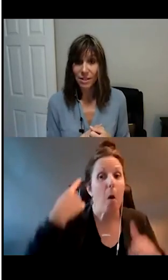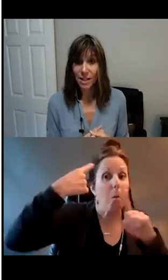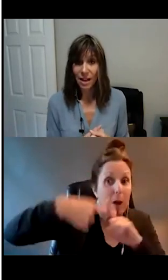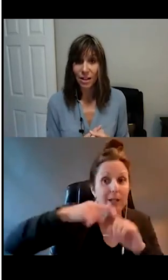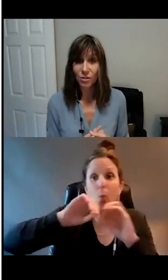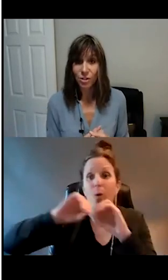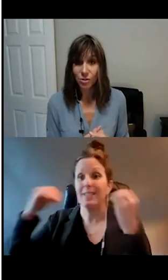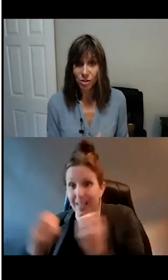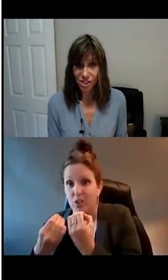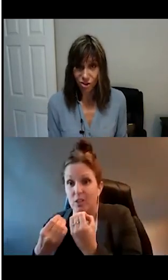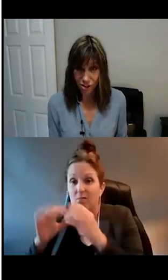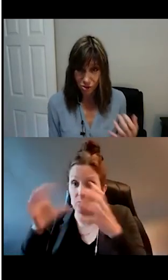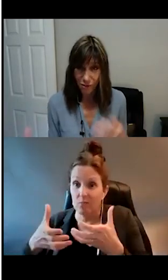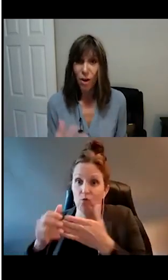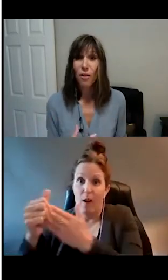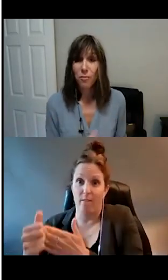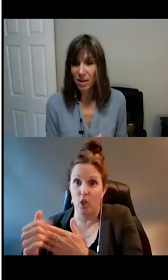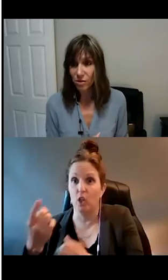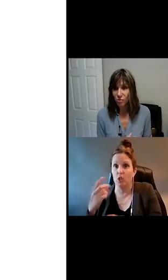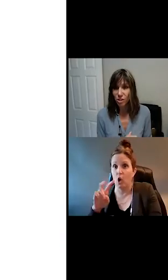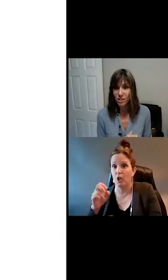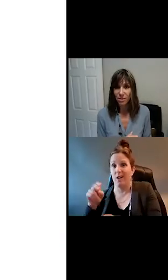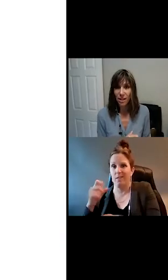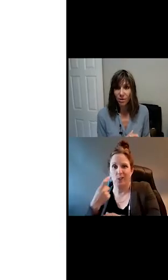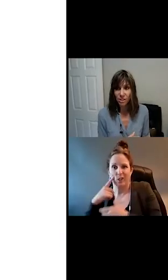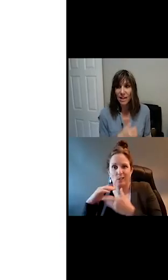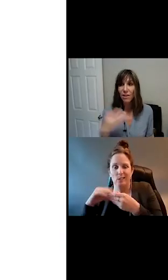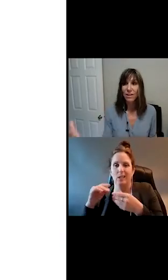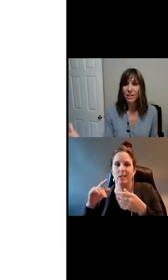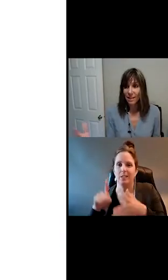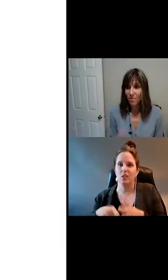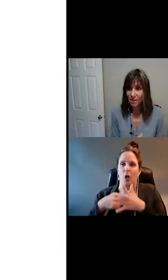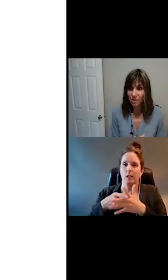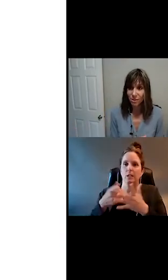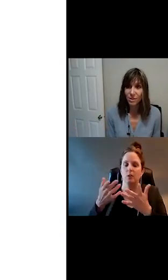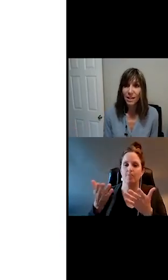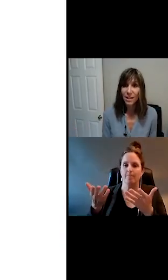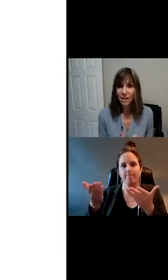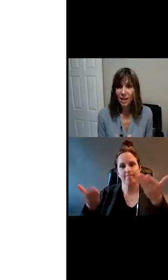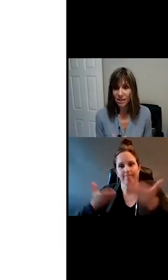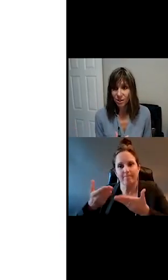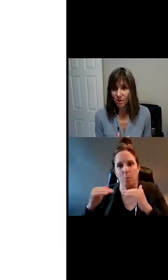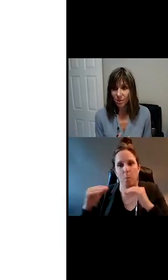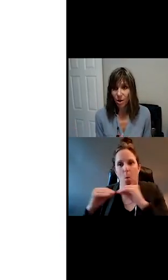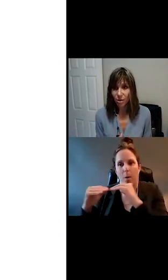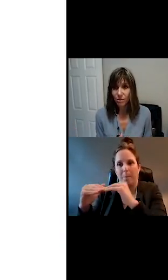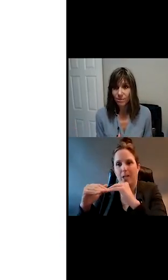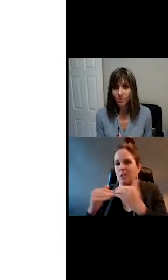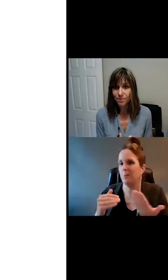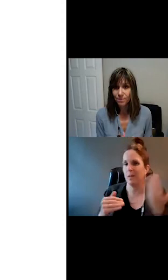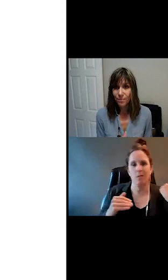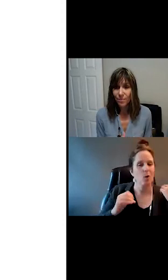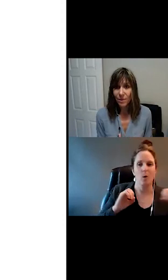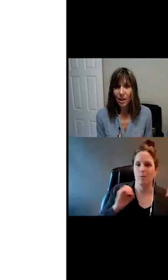Dr. Evans had alluded to, just starting to involve peers, which it sounded like was an area that they wanted to get into with the